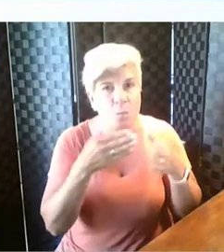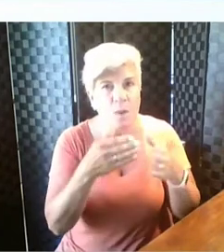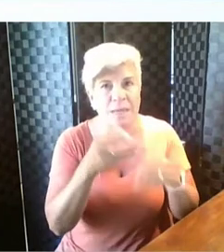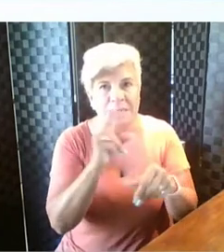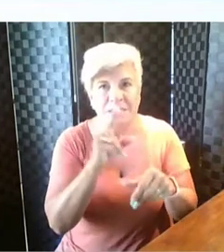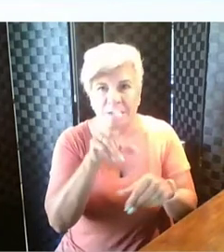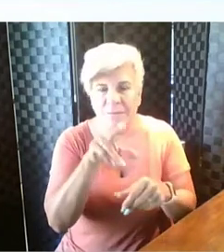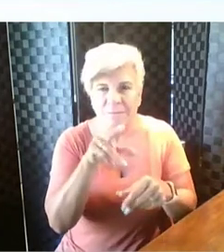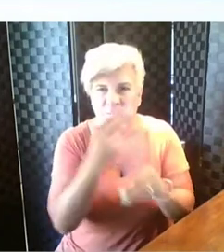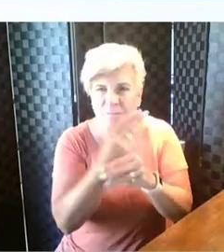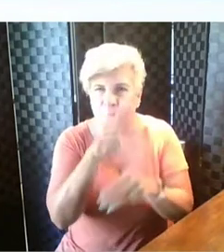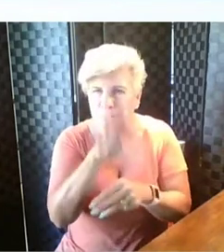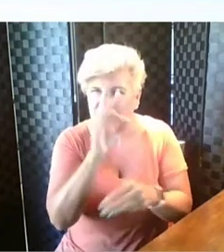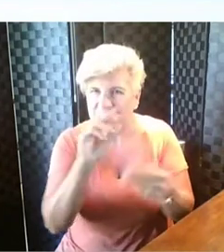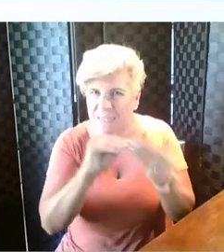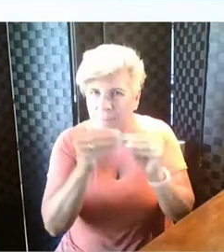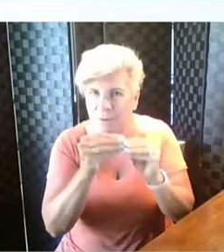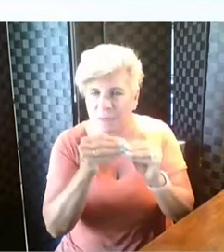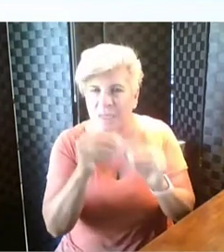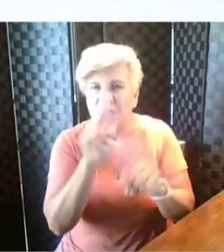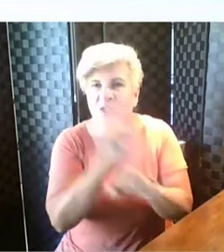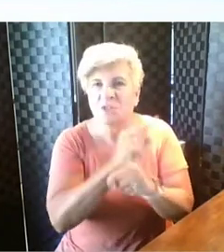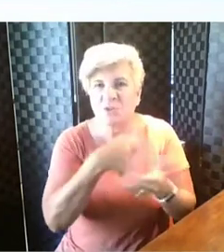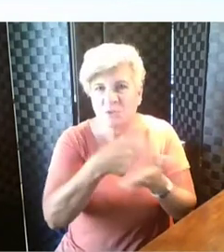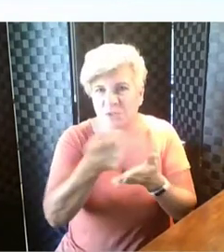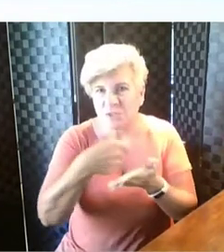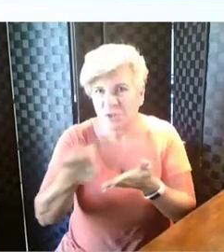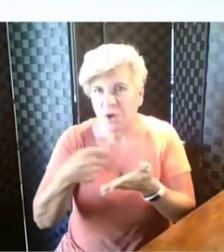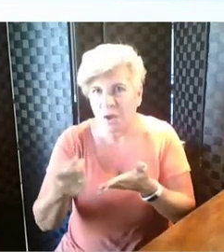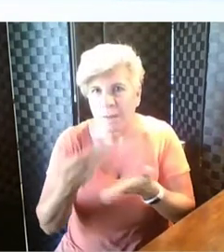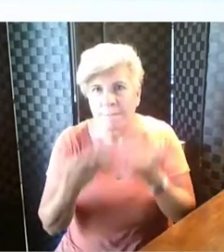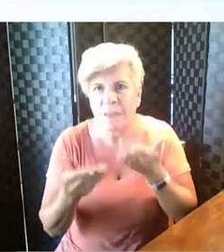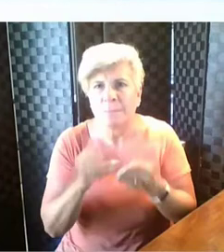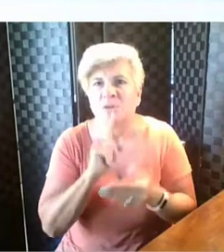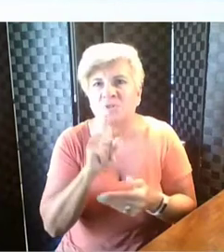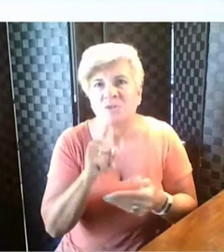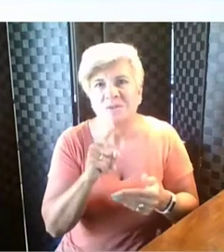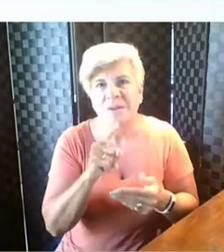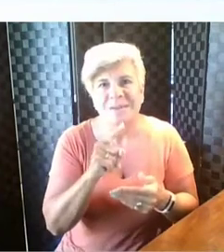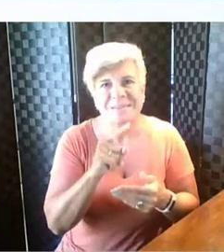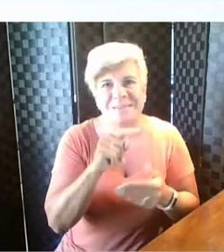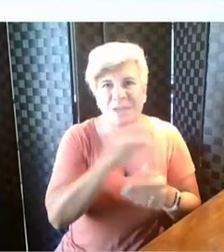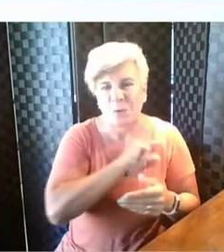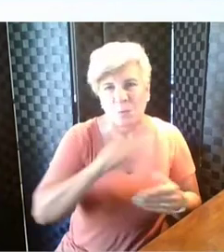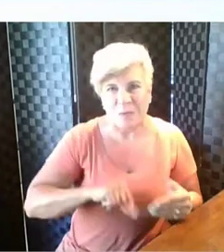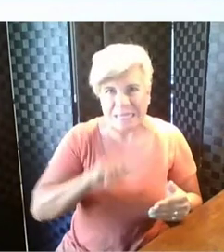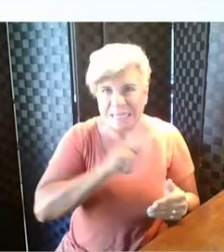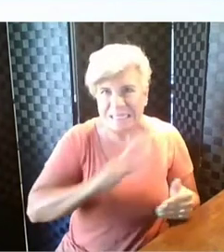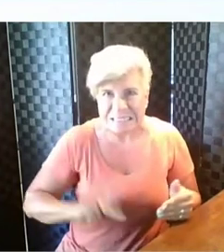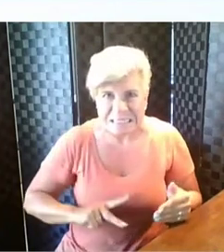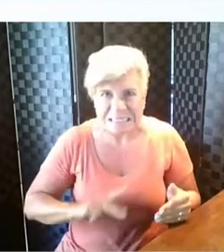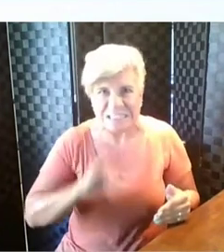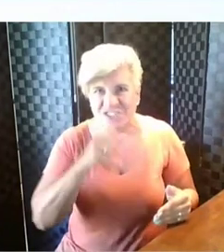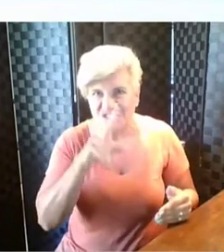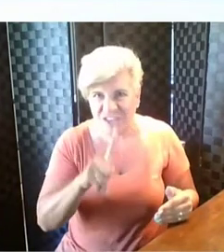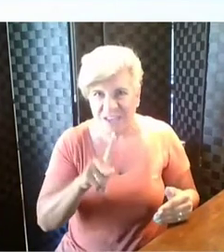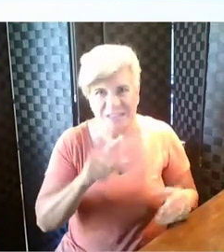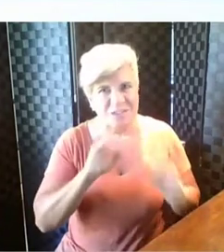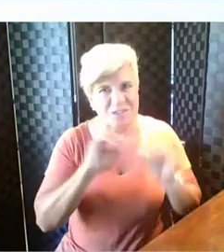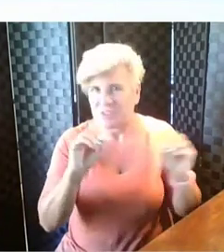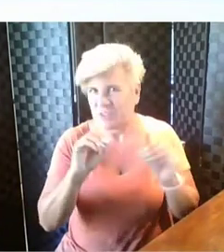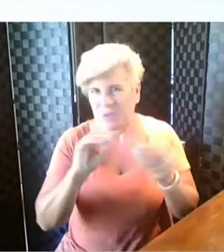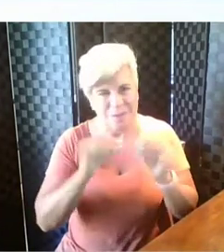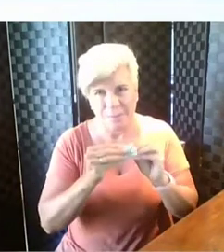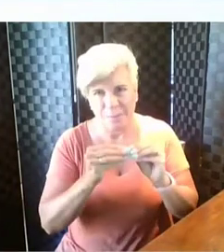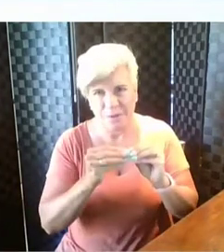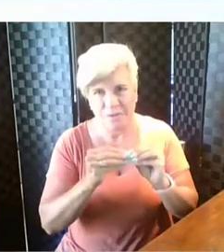deck of cards. I love card decks. The only thing you might want to do is make sure you take out any of these face cards. They don't have any number value to